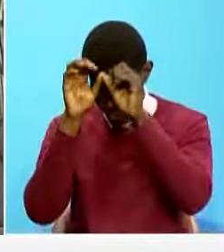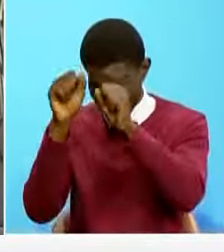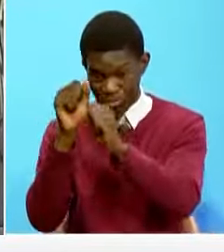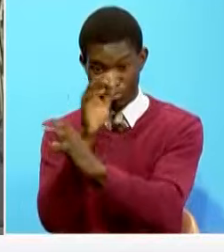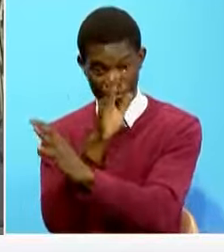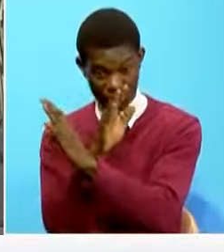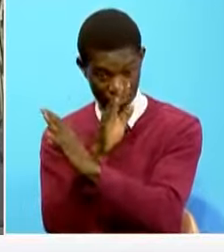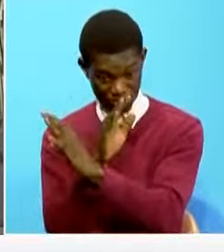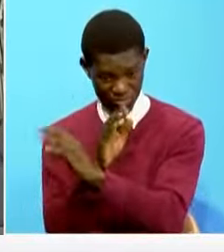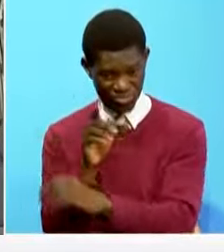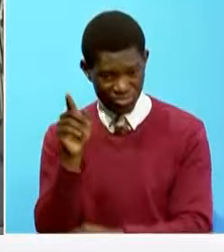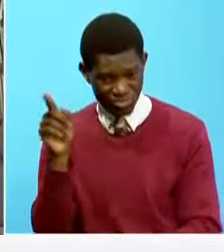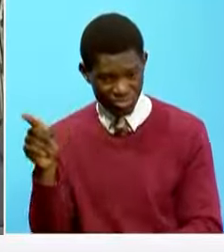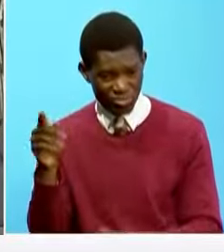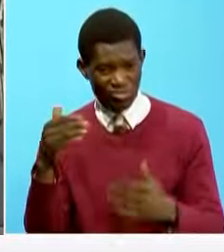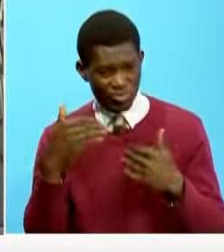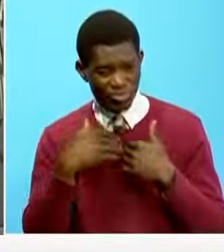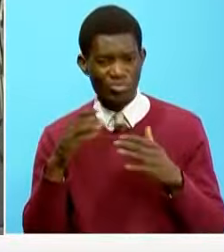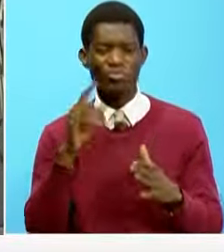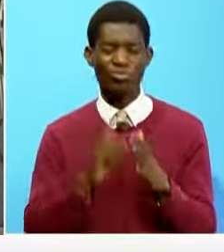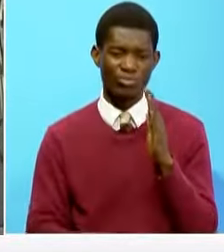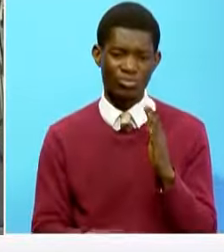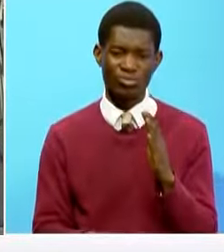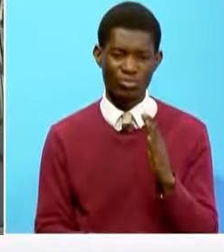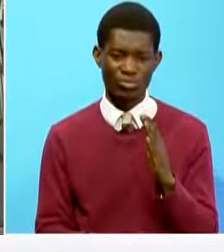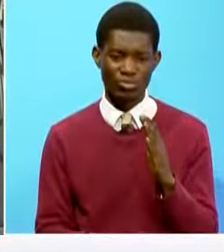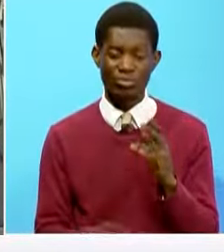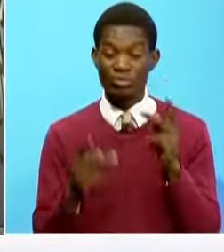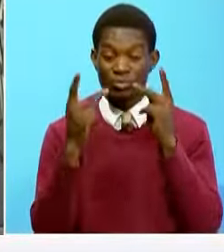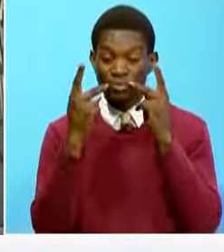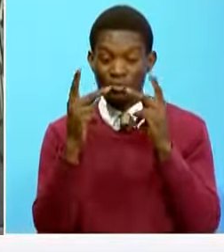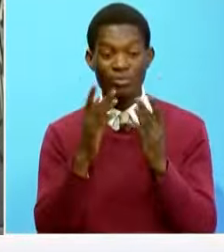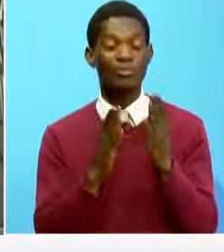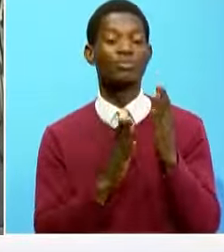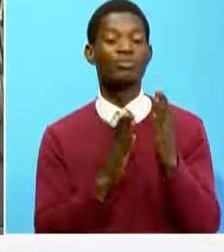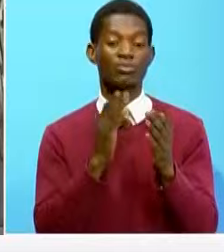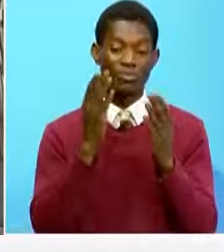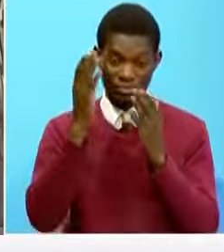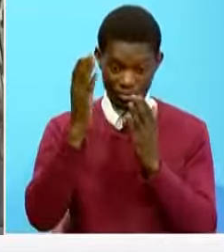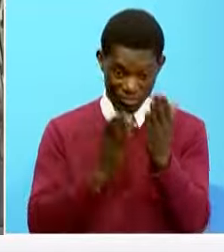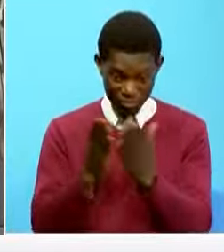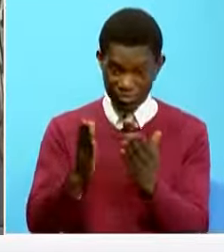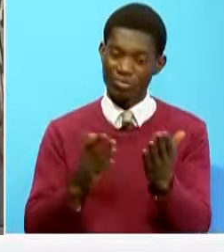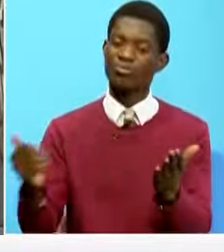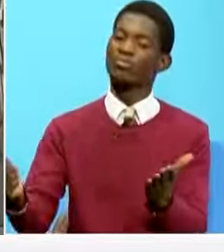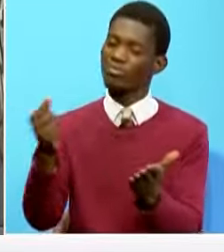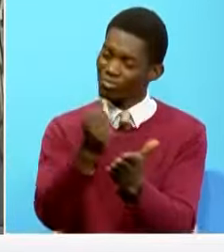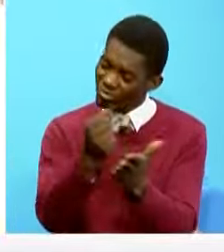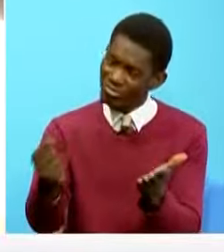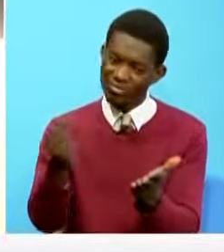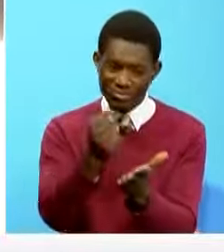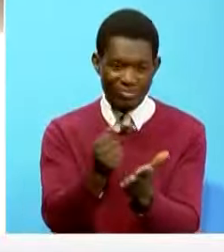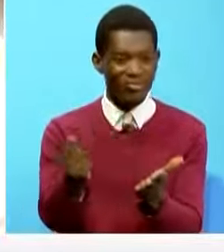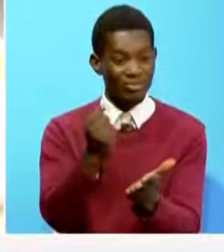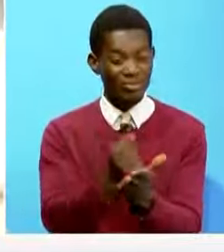Zambia, has further prioritized recruitments in the public service. You are a testimony